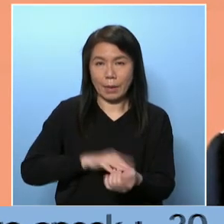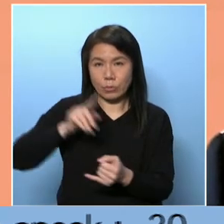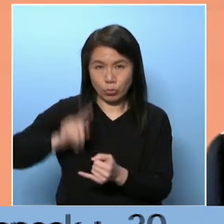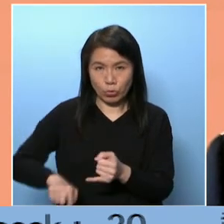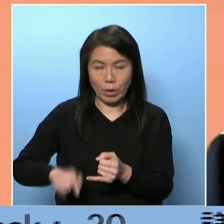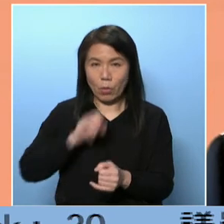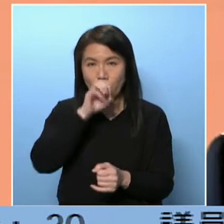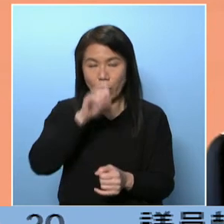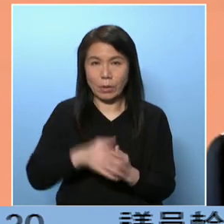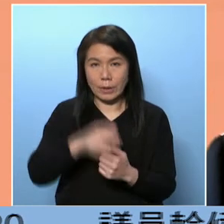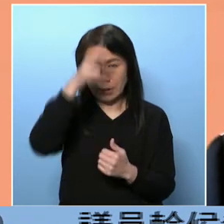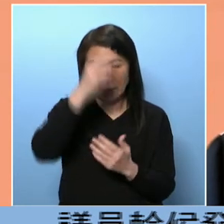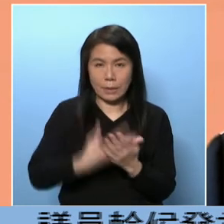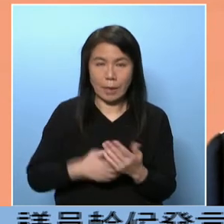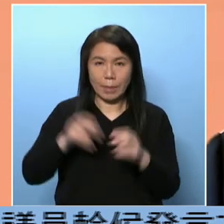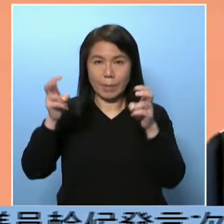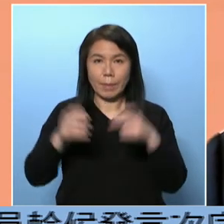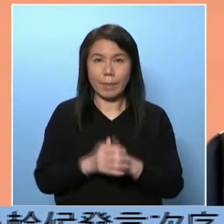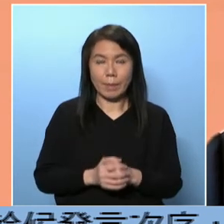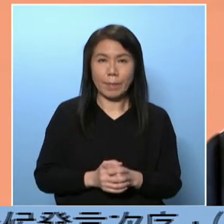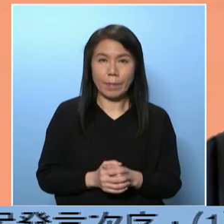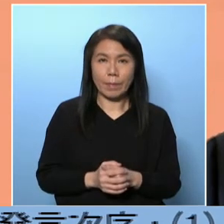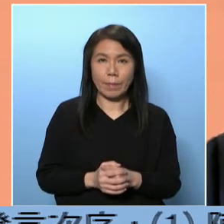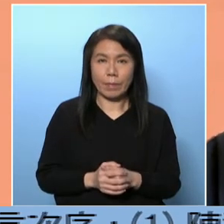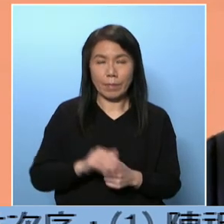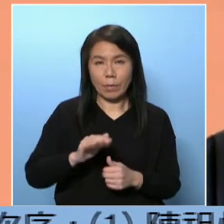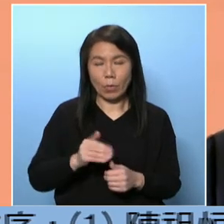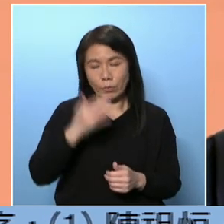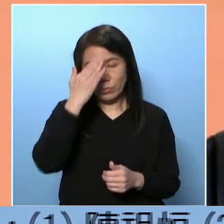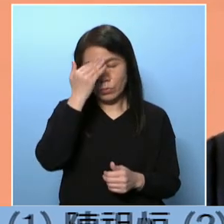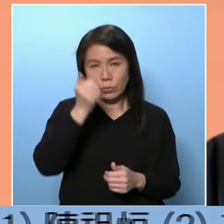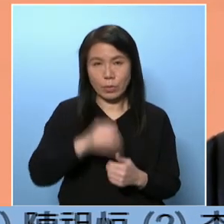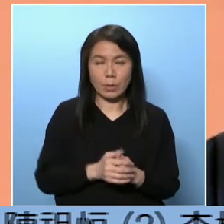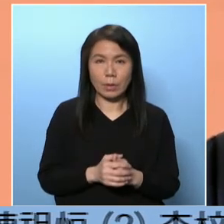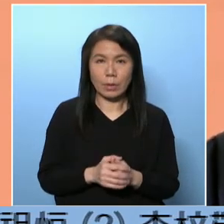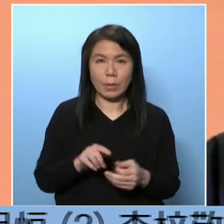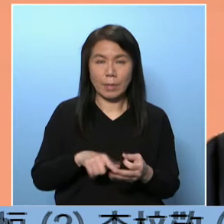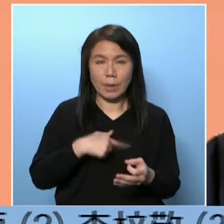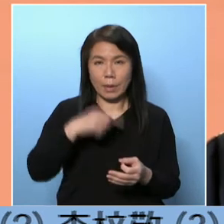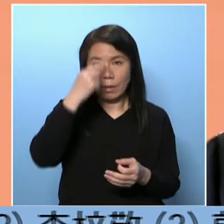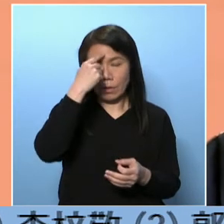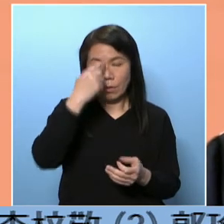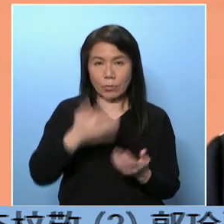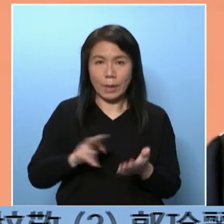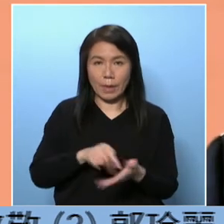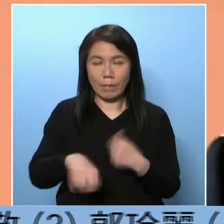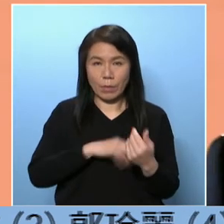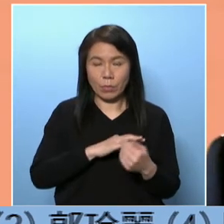according to the agenda or order paper, emerging from the epidemic should have been the last topic. But